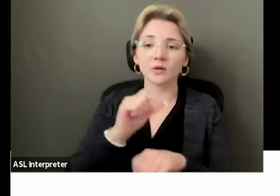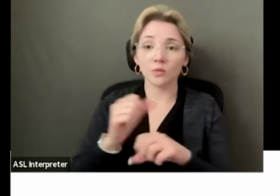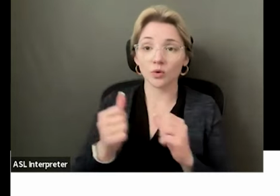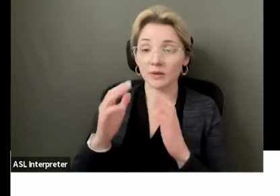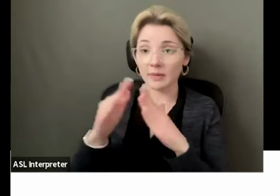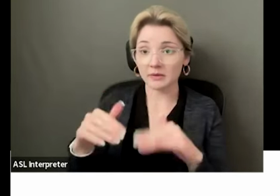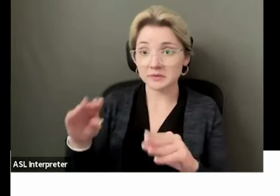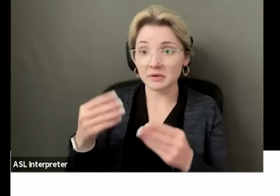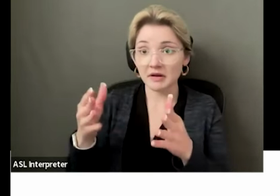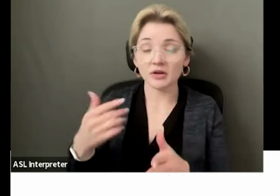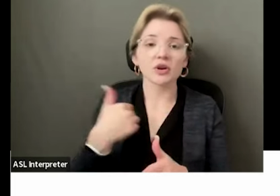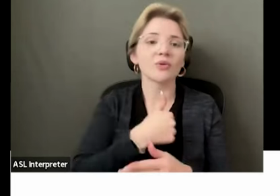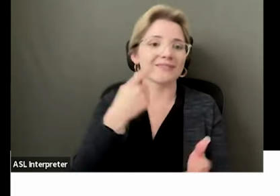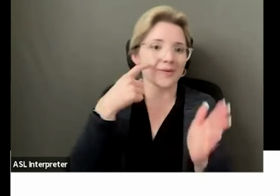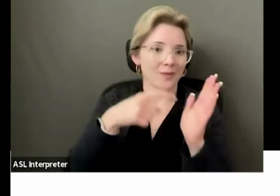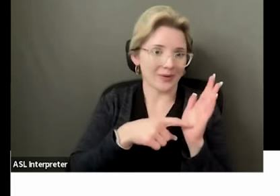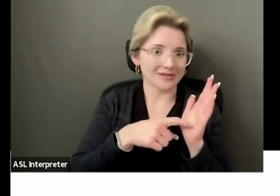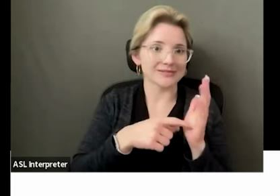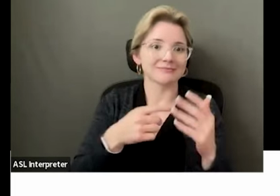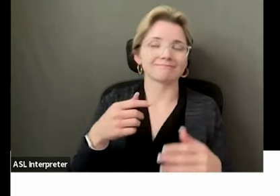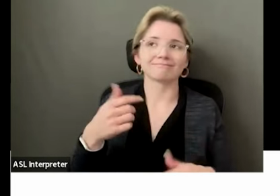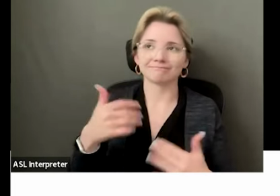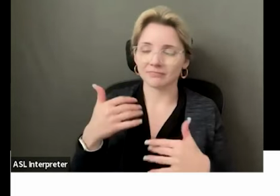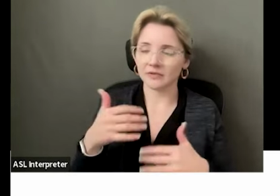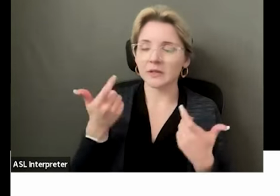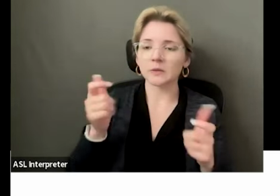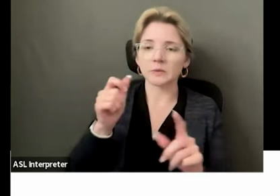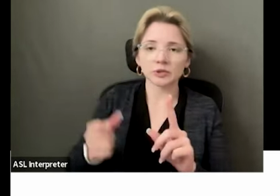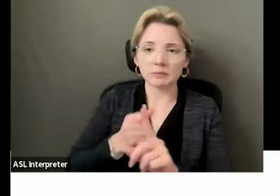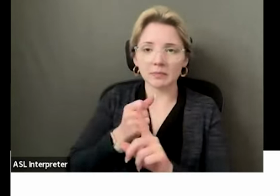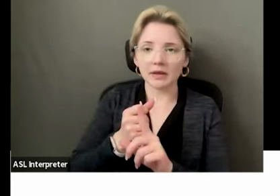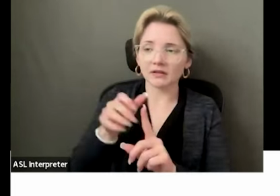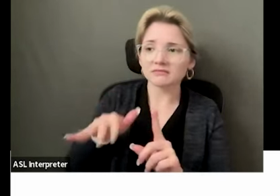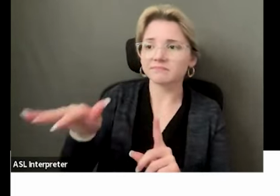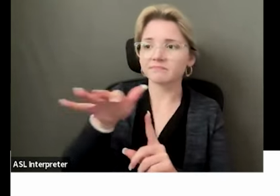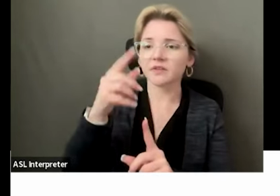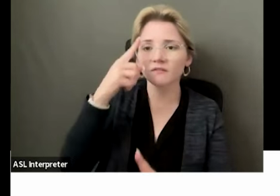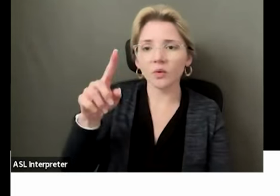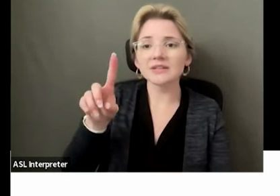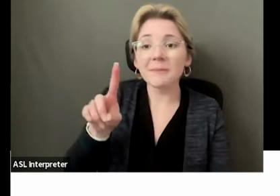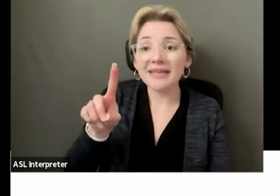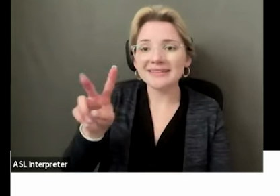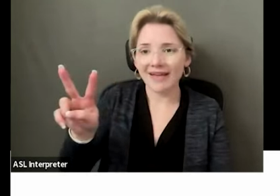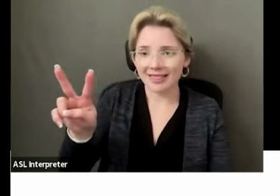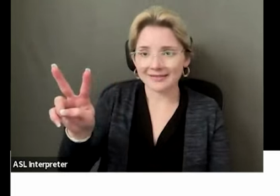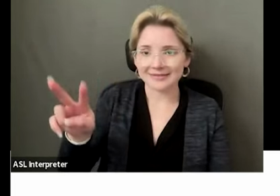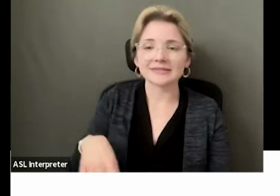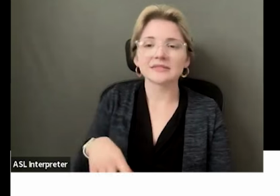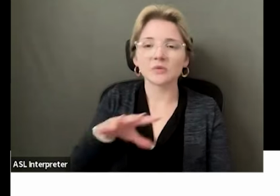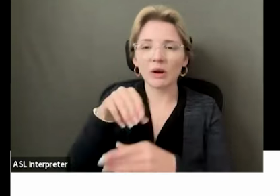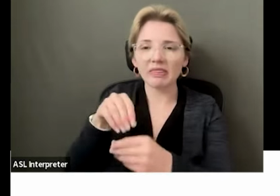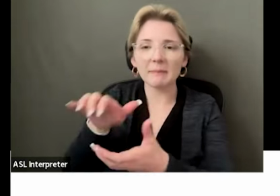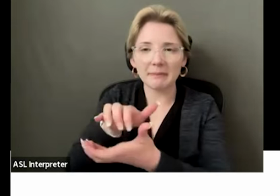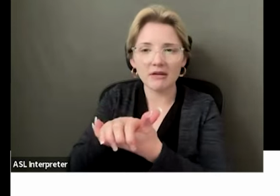understanding of how that relates to domestic violence, right? Where if there is physical damage to a unit, which is